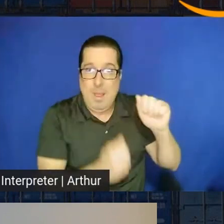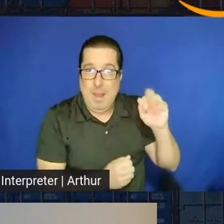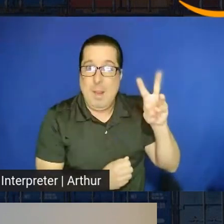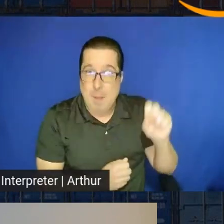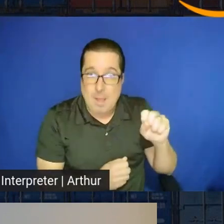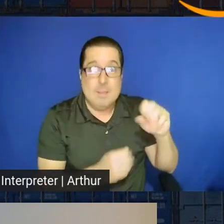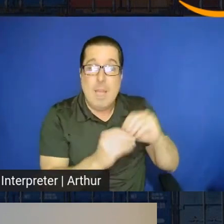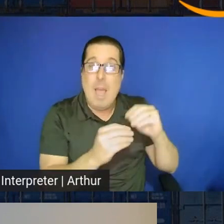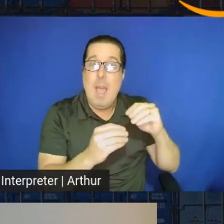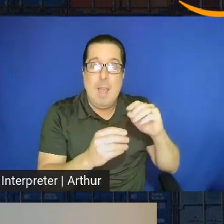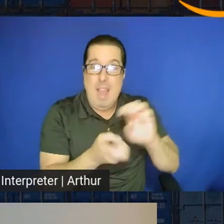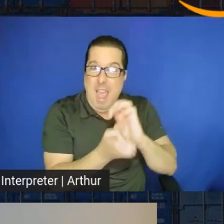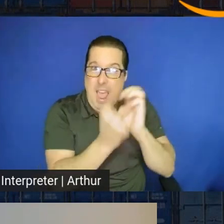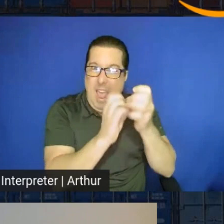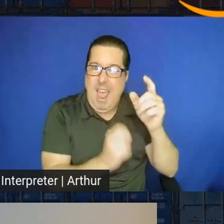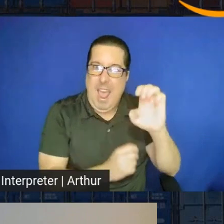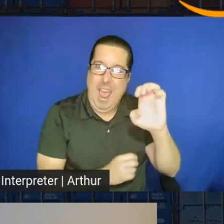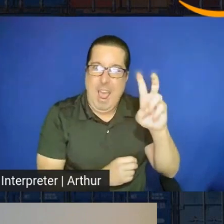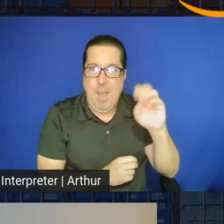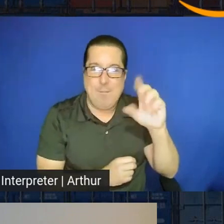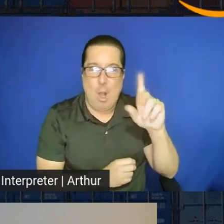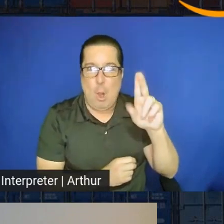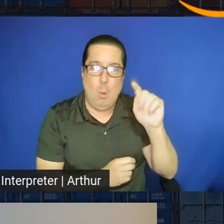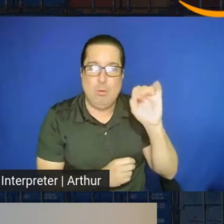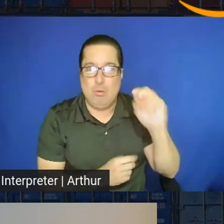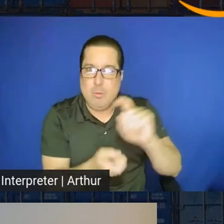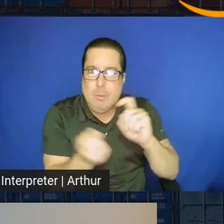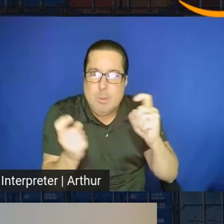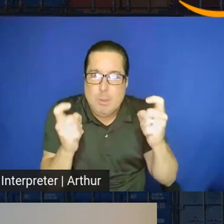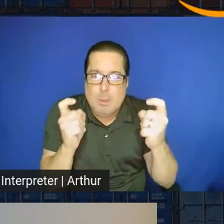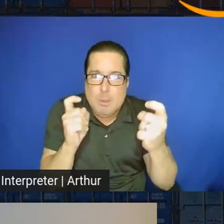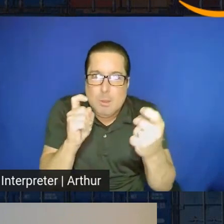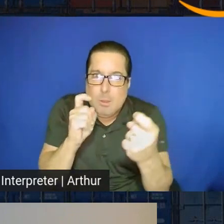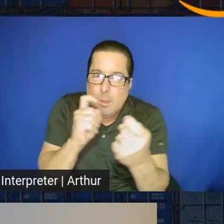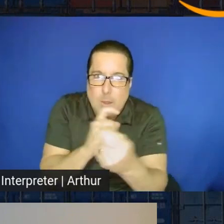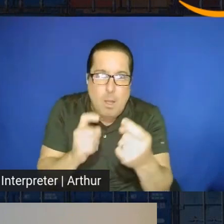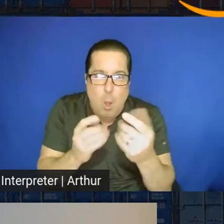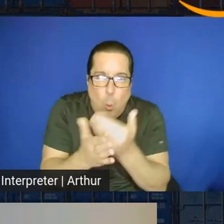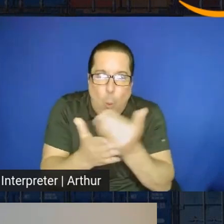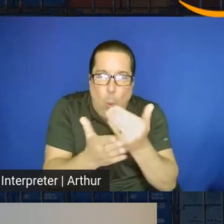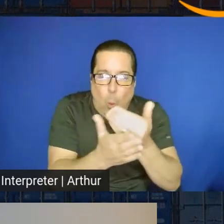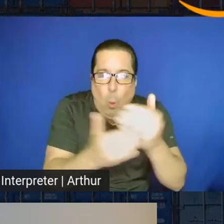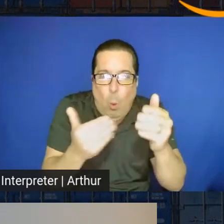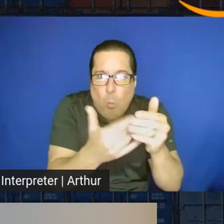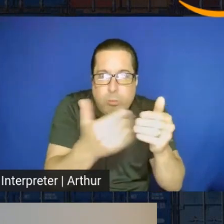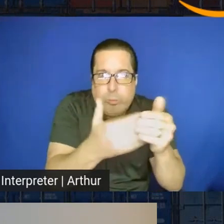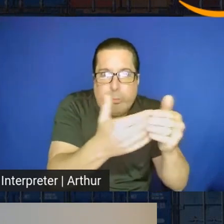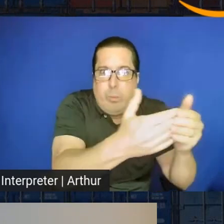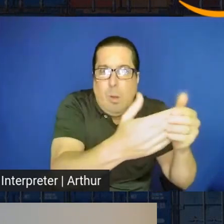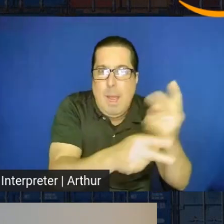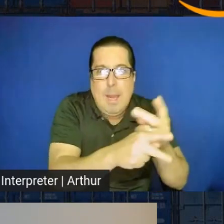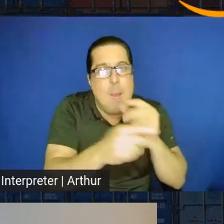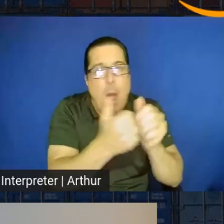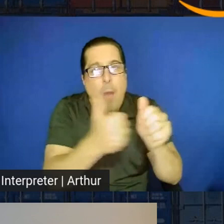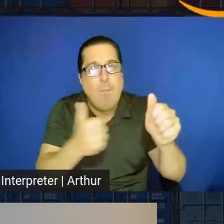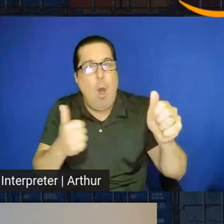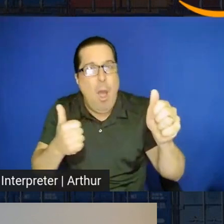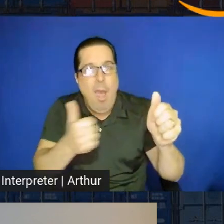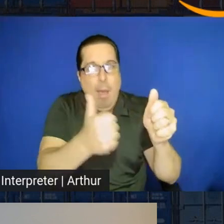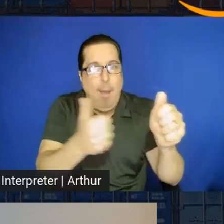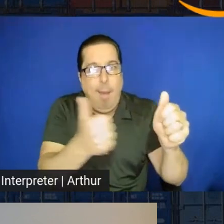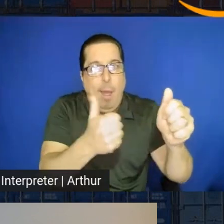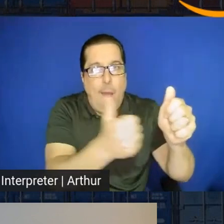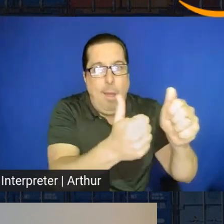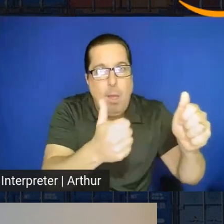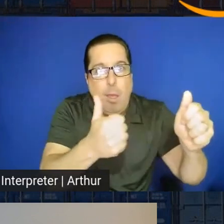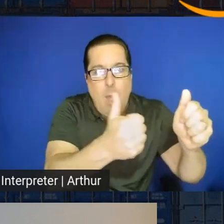being a very long-term engagement, right? And in that interim period, they do have existing machines that they've